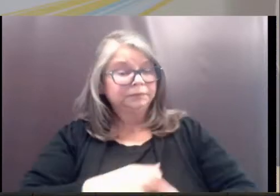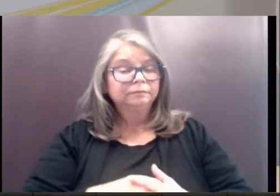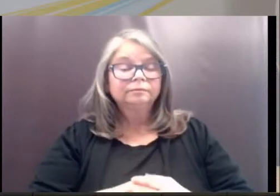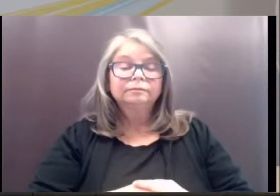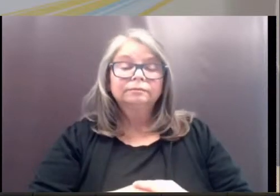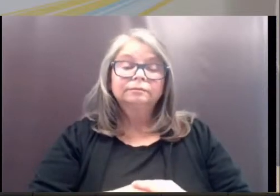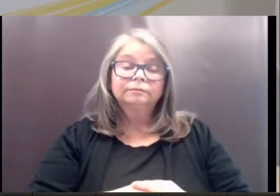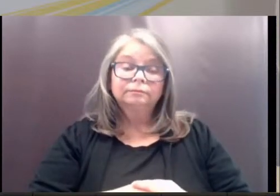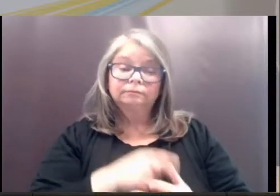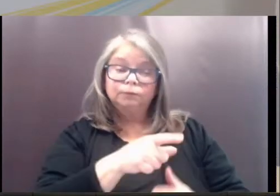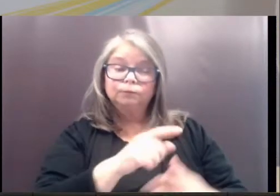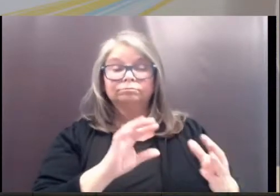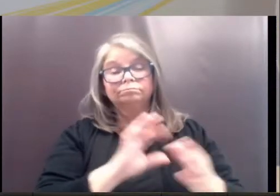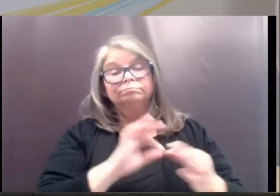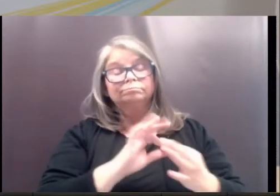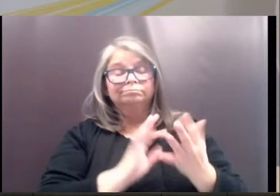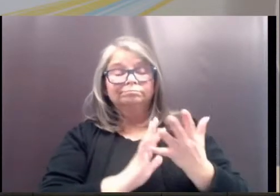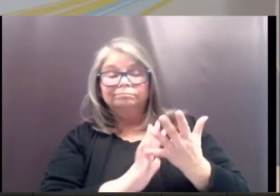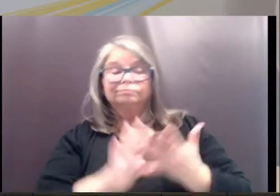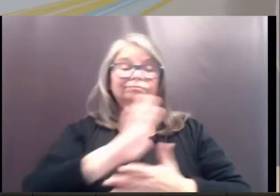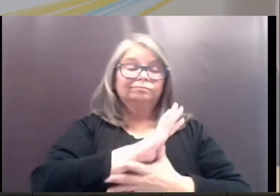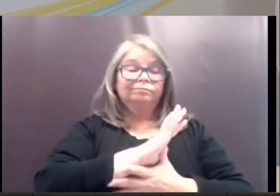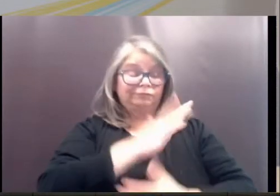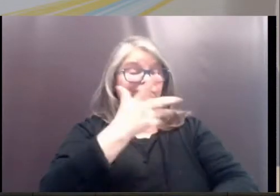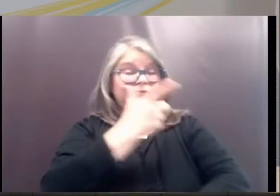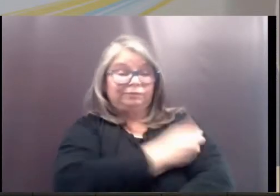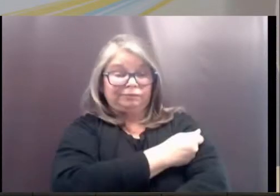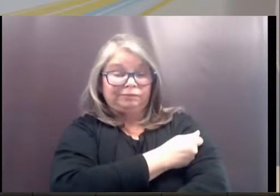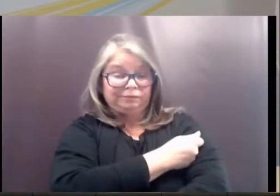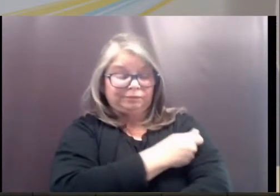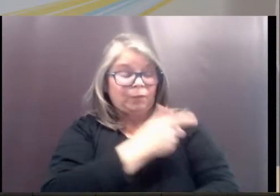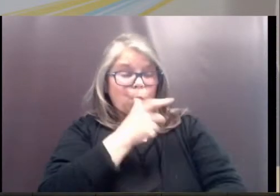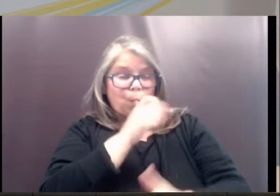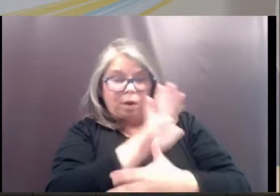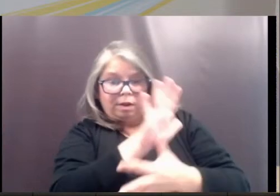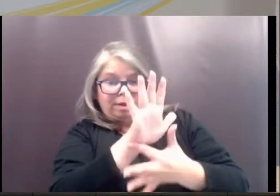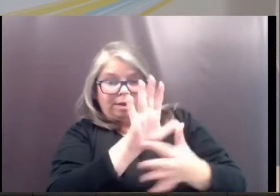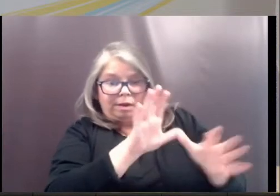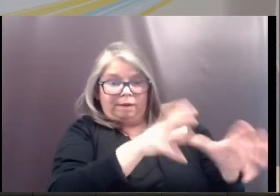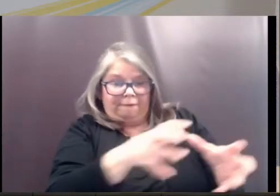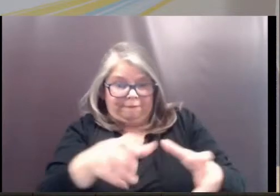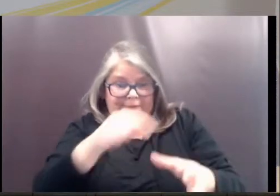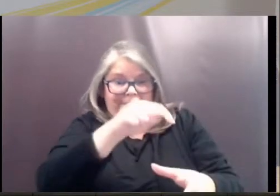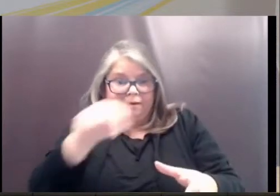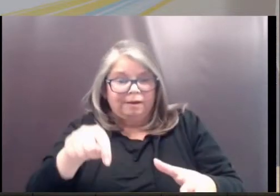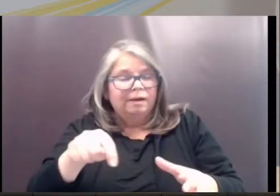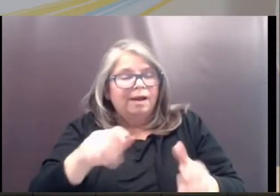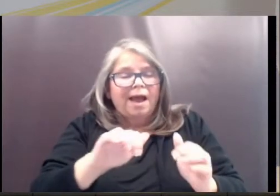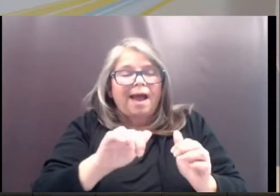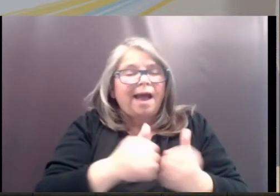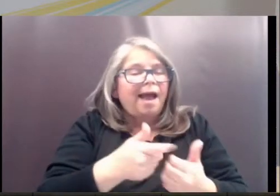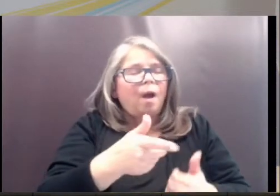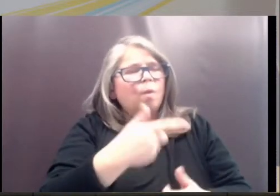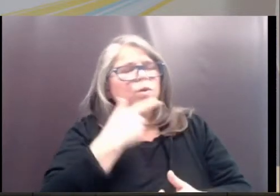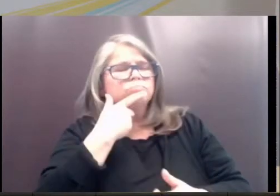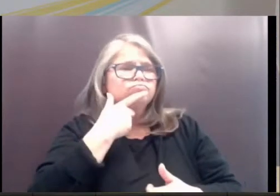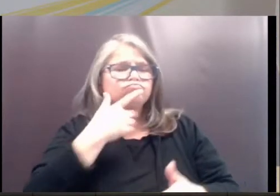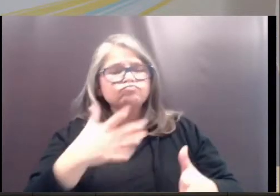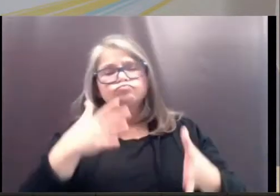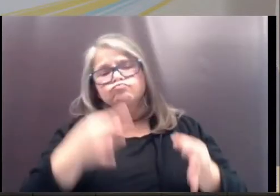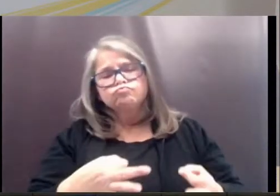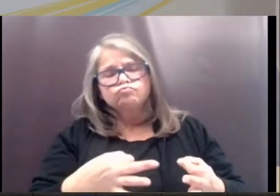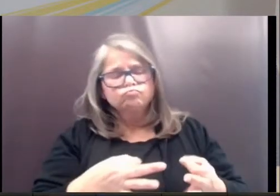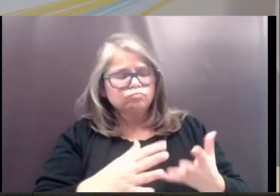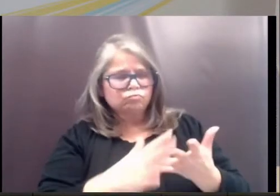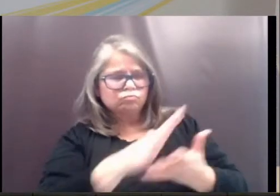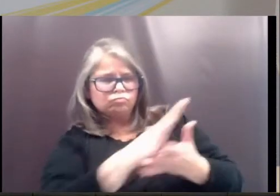groups that would get the vaccine first, but I'm wondering how you decide who within those groups, I guess, will get it